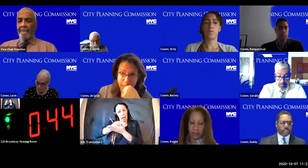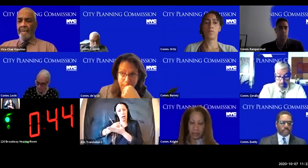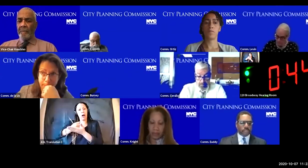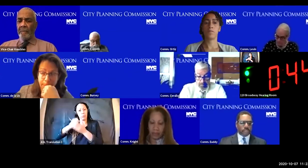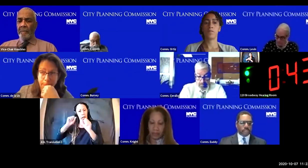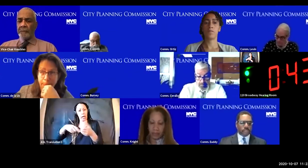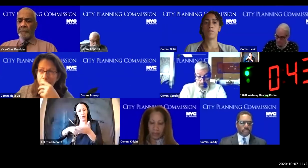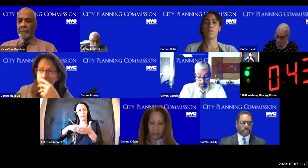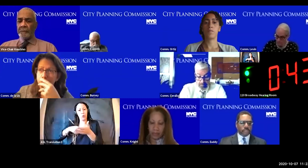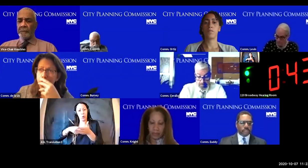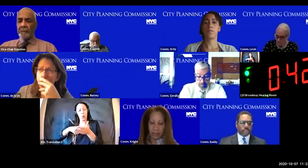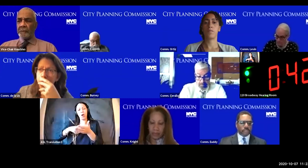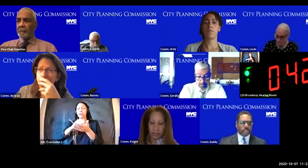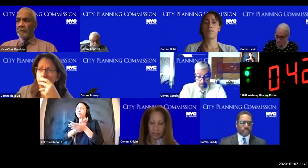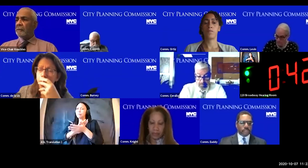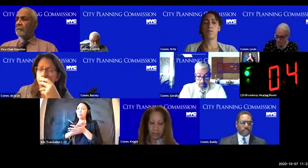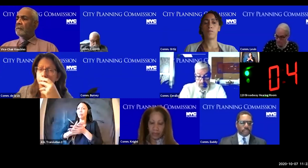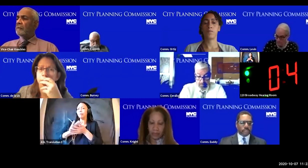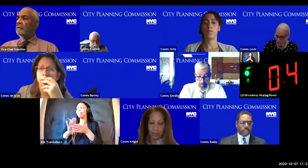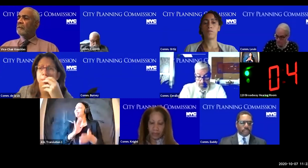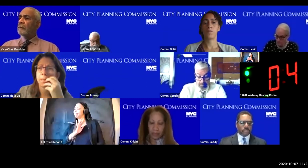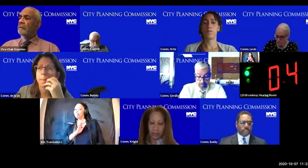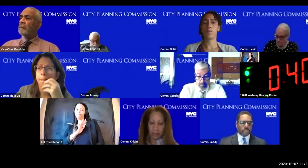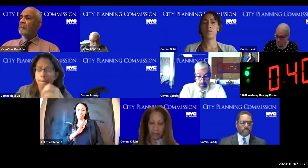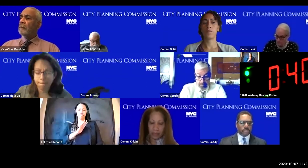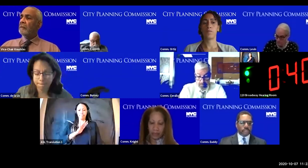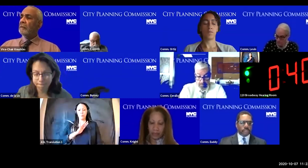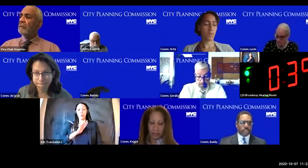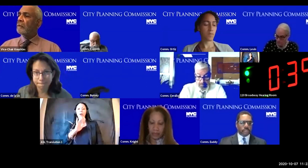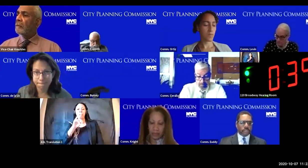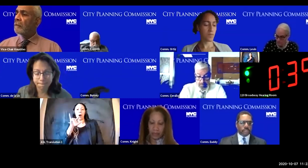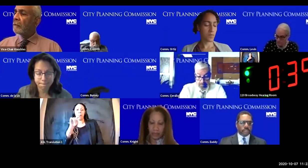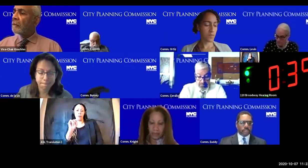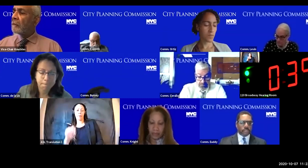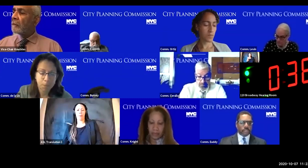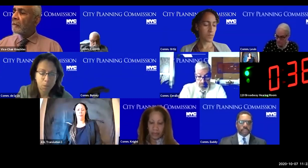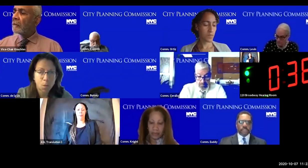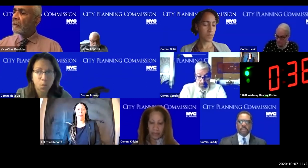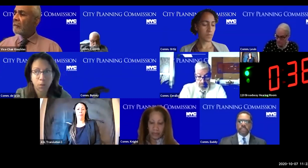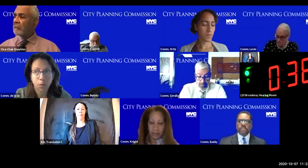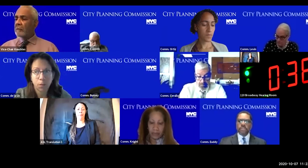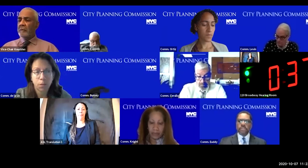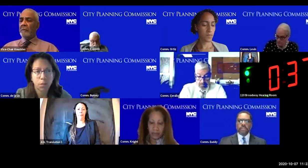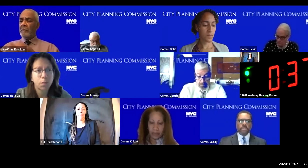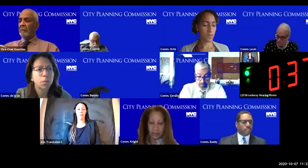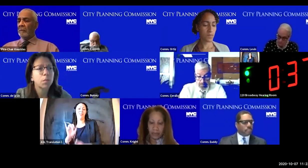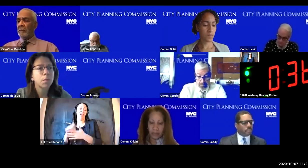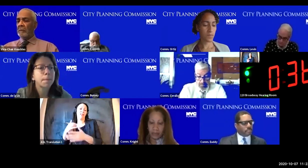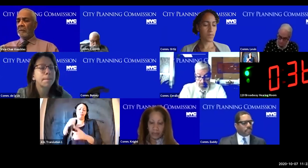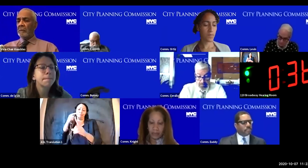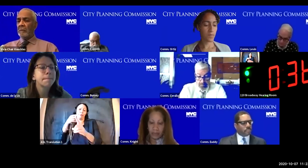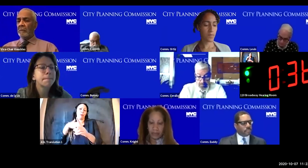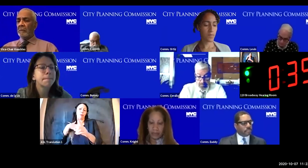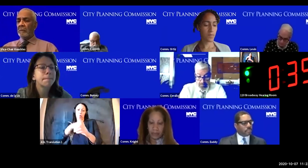afford this luxury and classy apartments. So that's my main concern. So